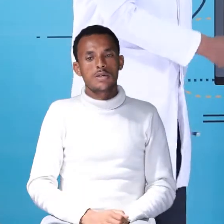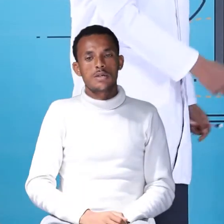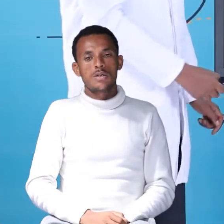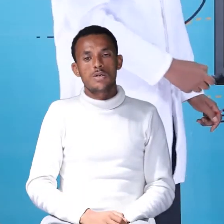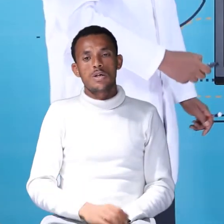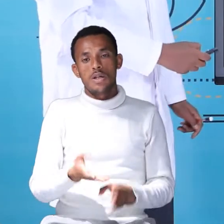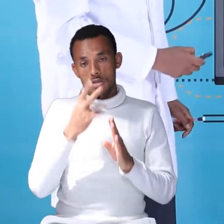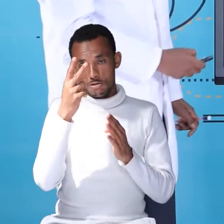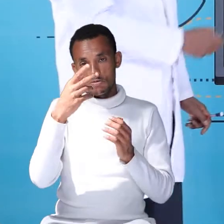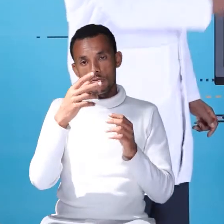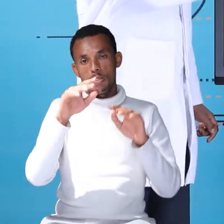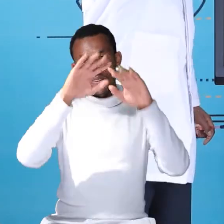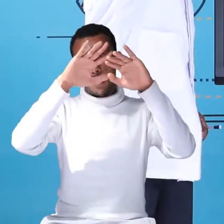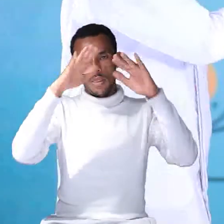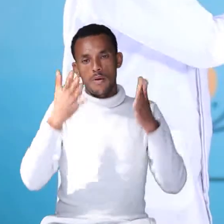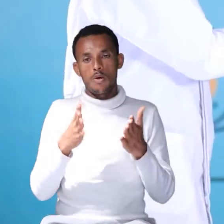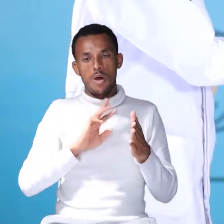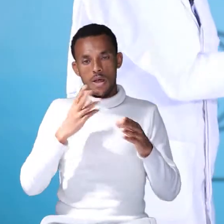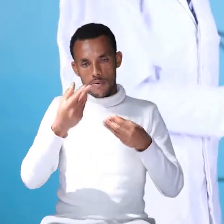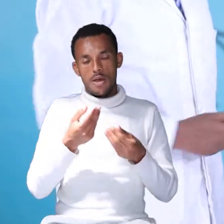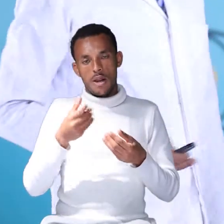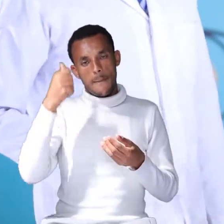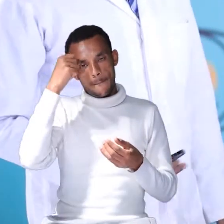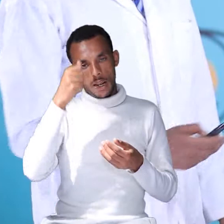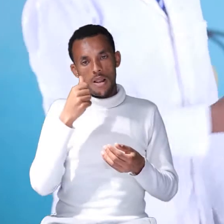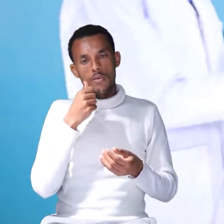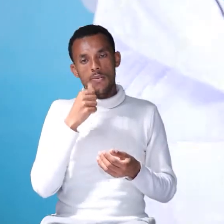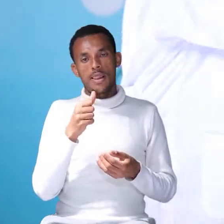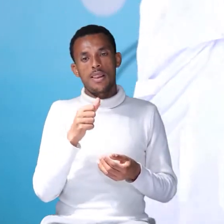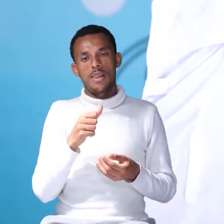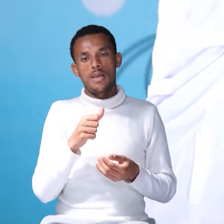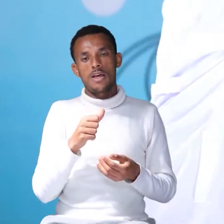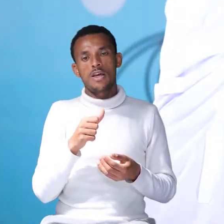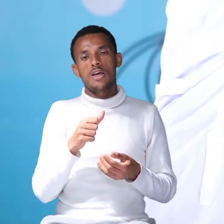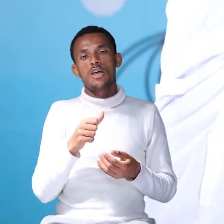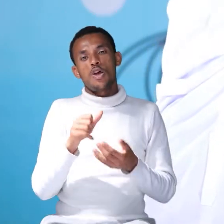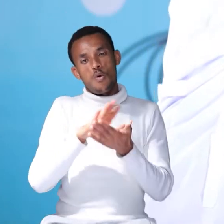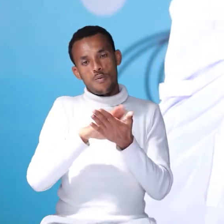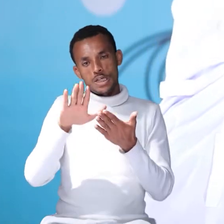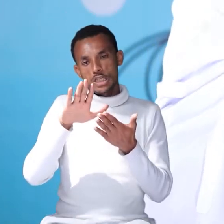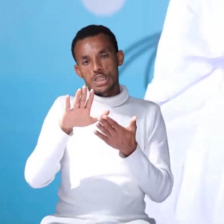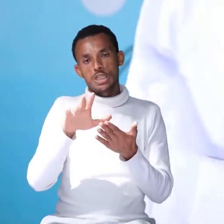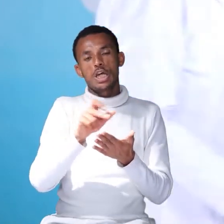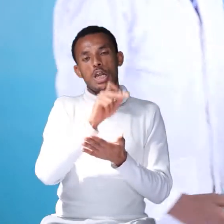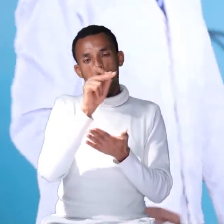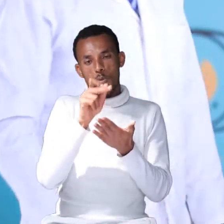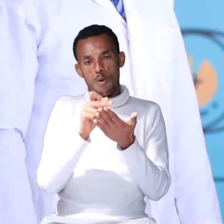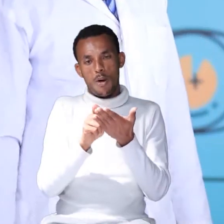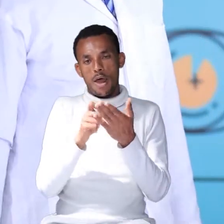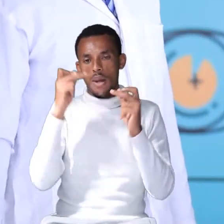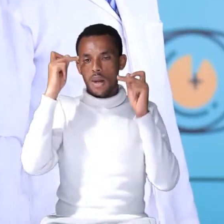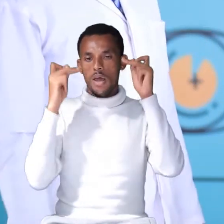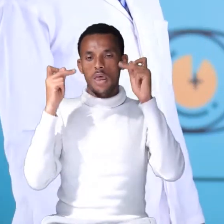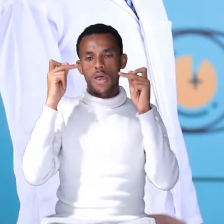So let's see the table. We are given here male and female, their qualification, diploma holders and degree